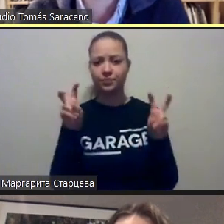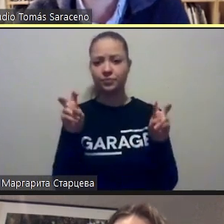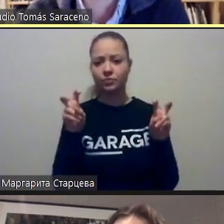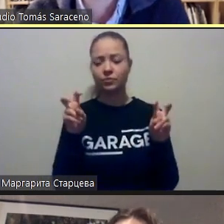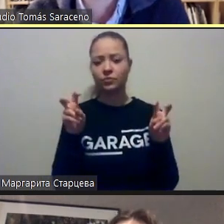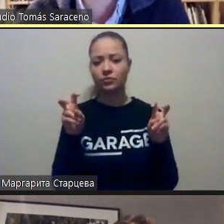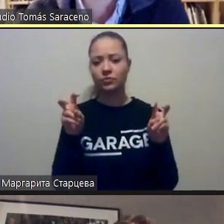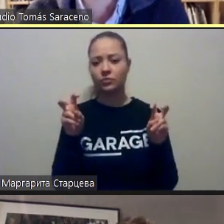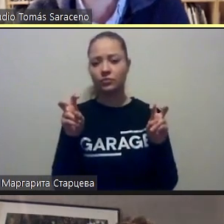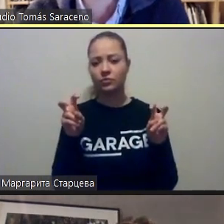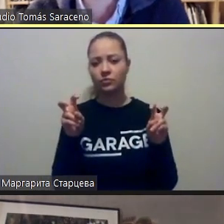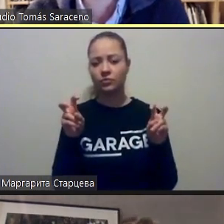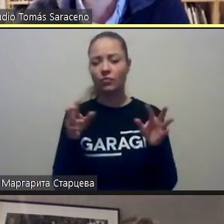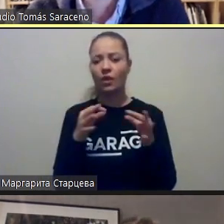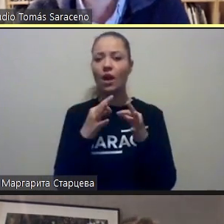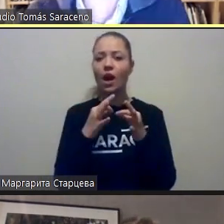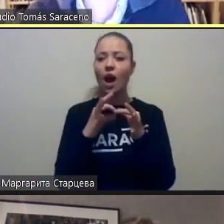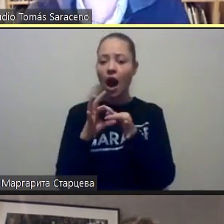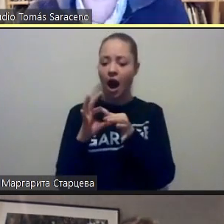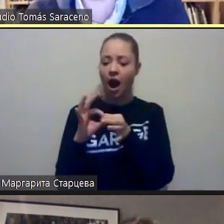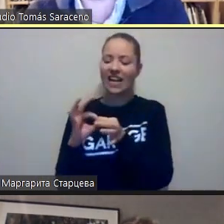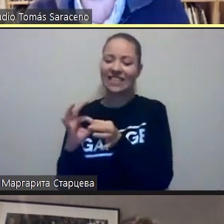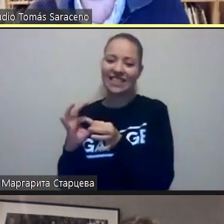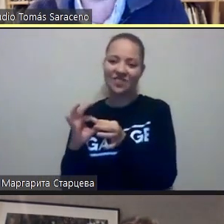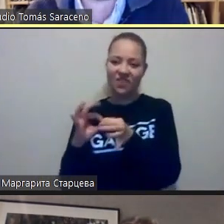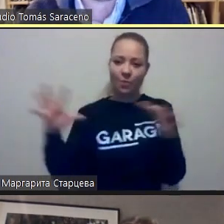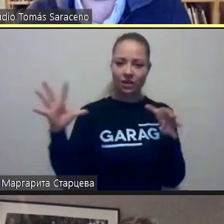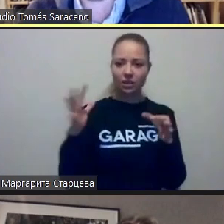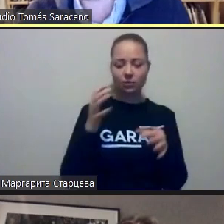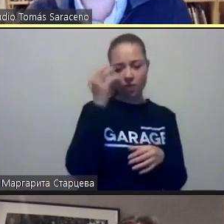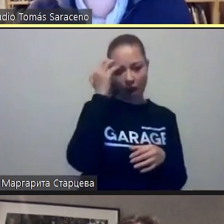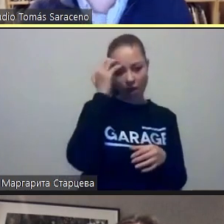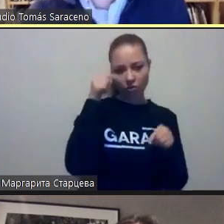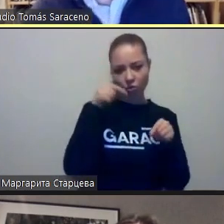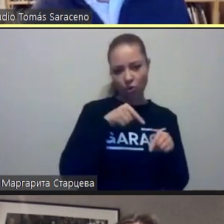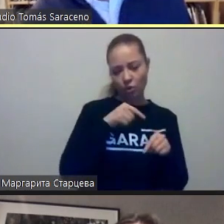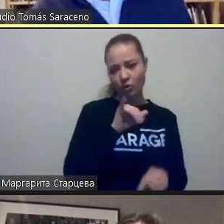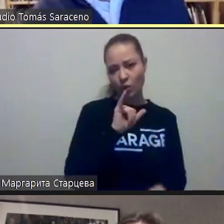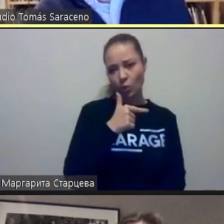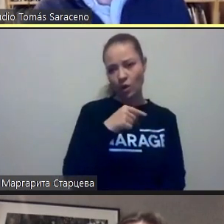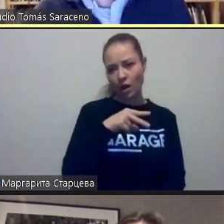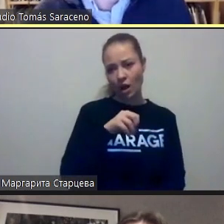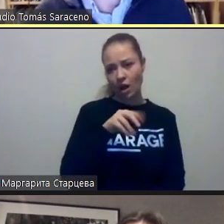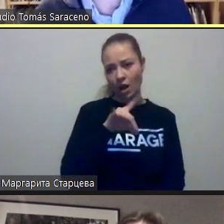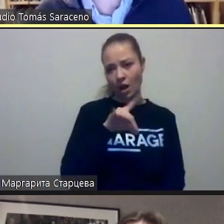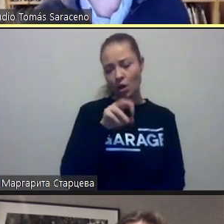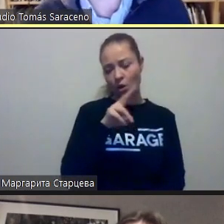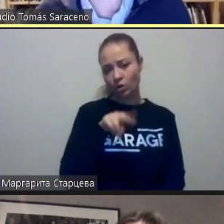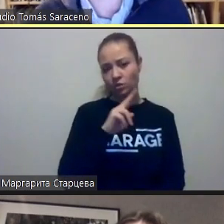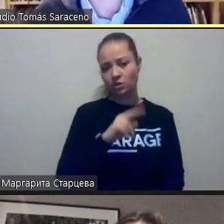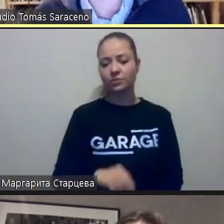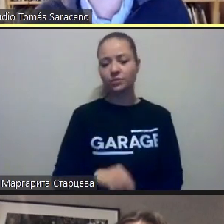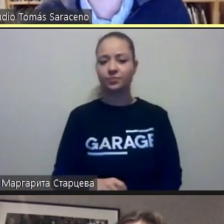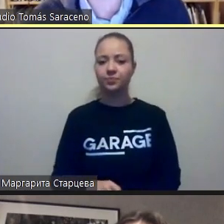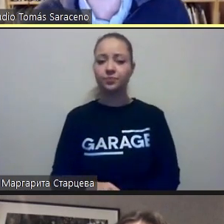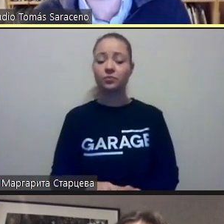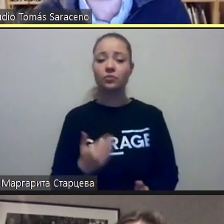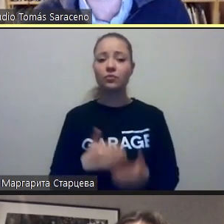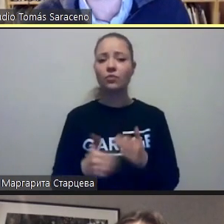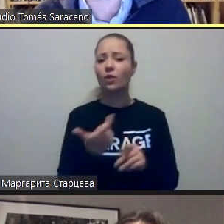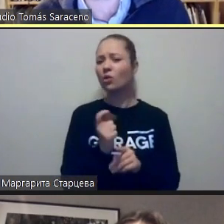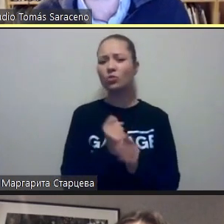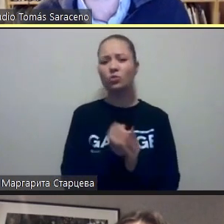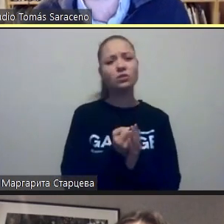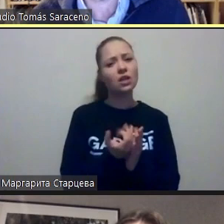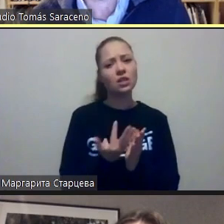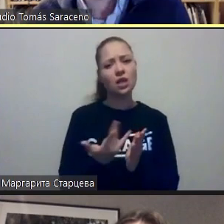images, it got stuck. And this means it's a very diverse community. Sometimes we do a festival like